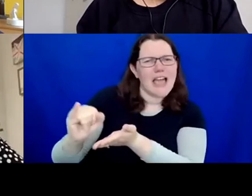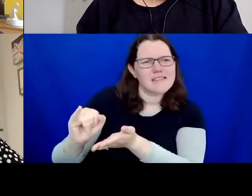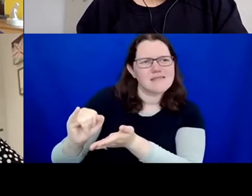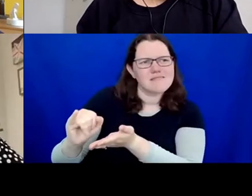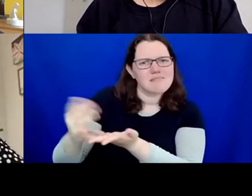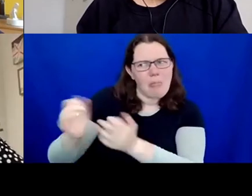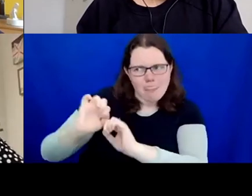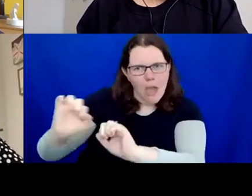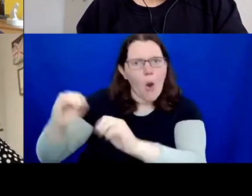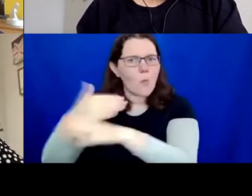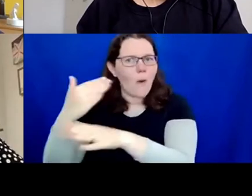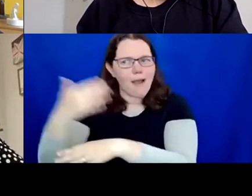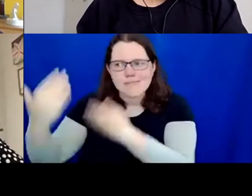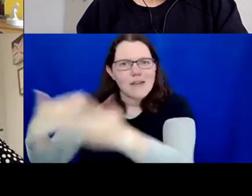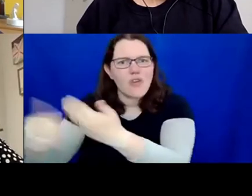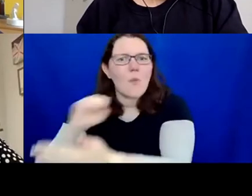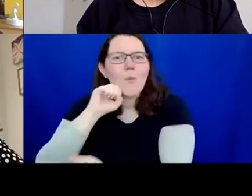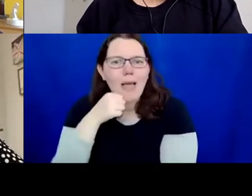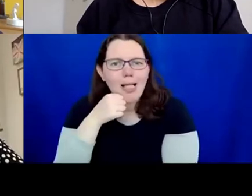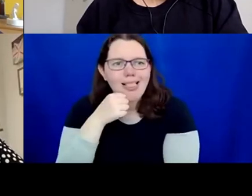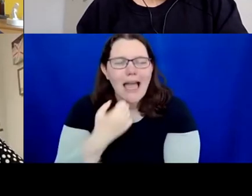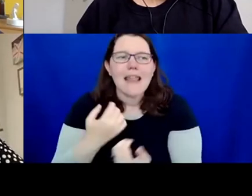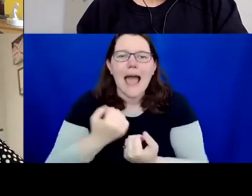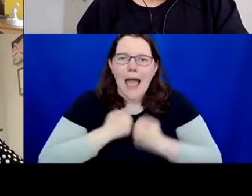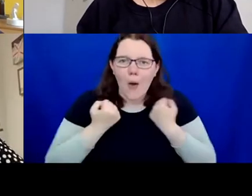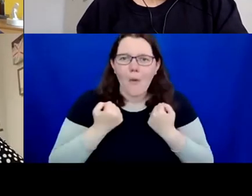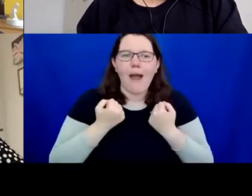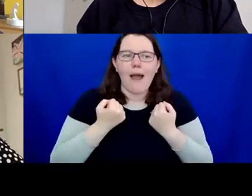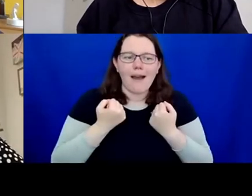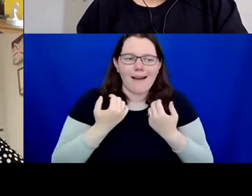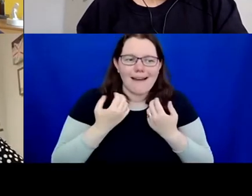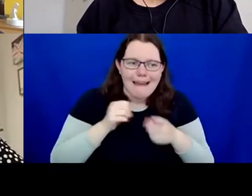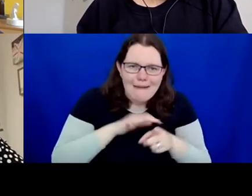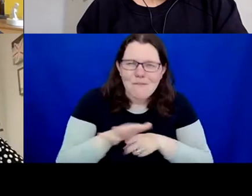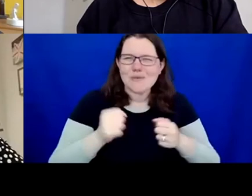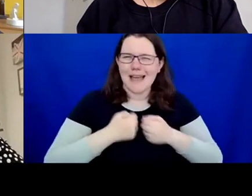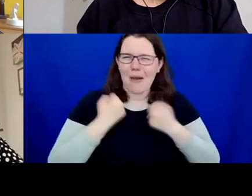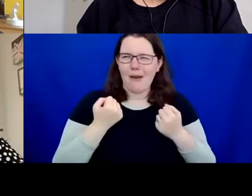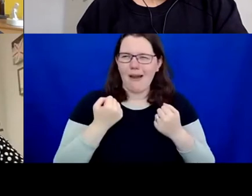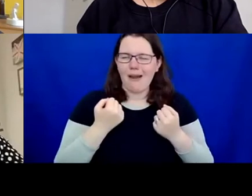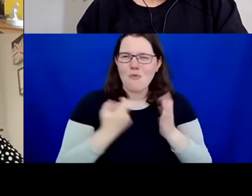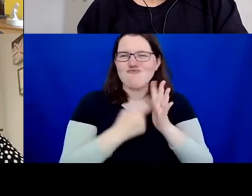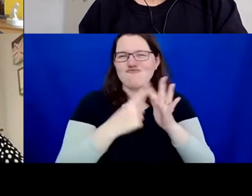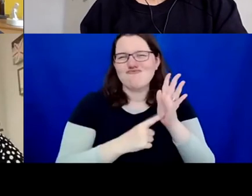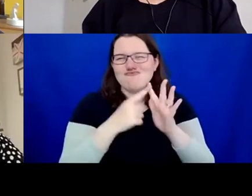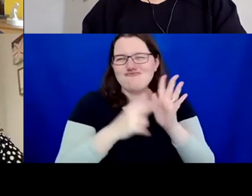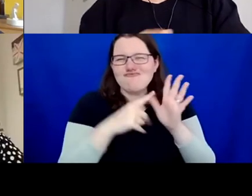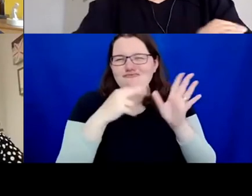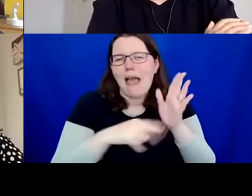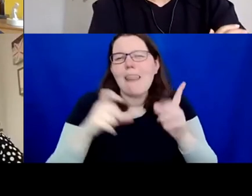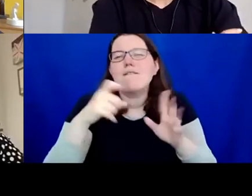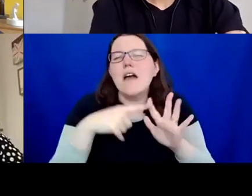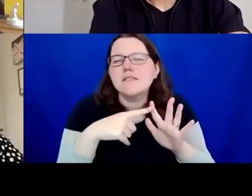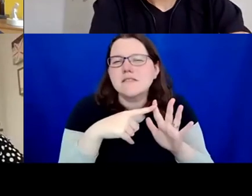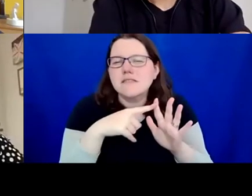meet diverse voices and meet people's needs where they are. So I think, you know, for those people who work in institutions,